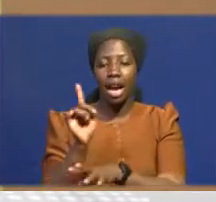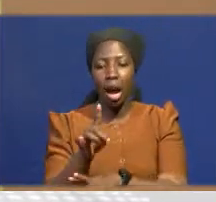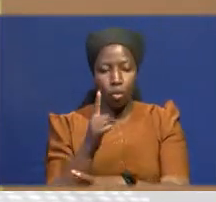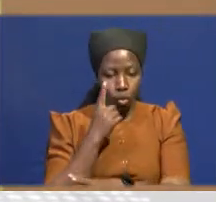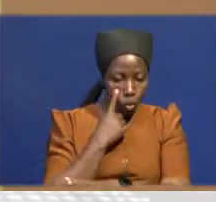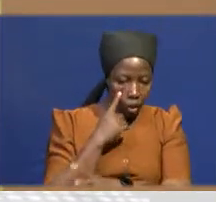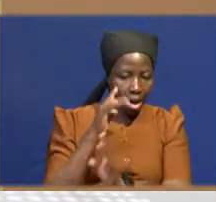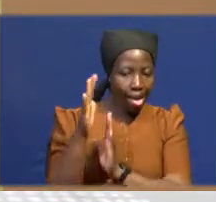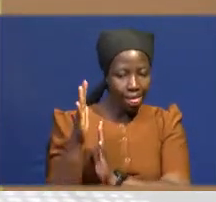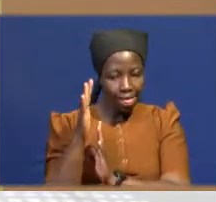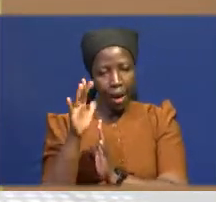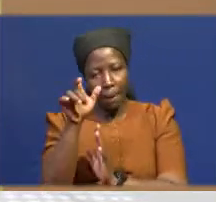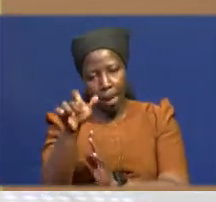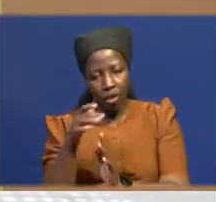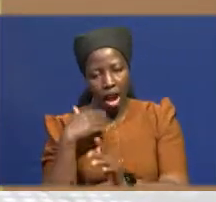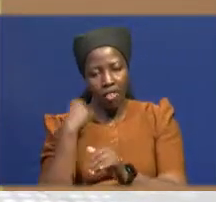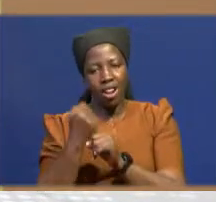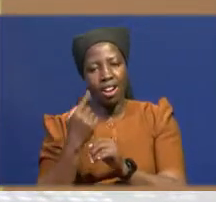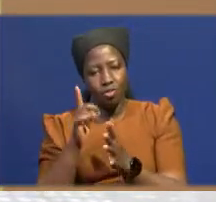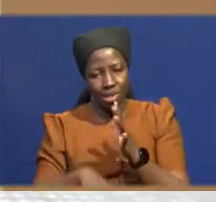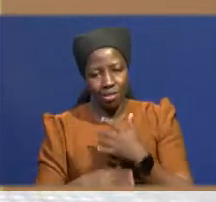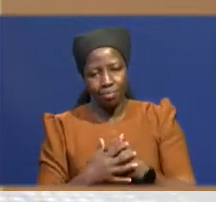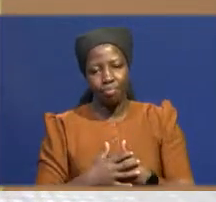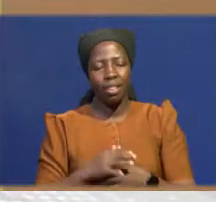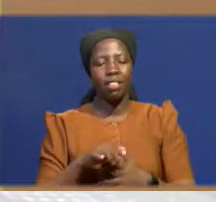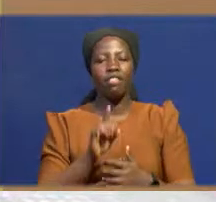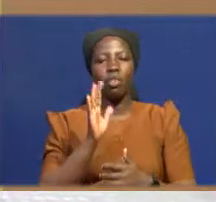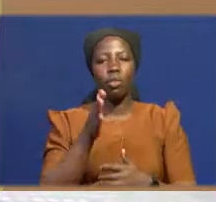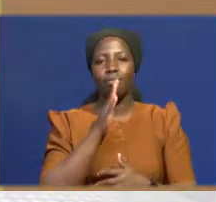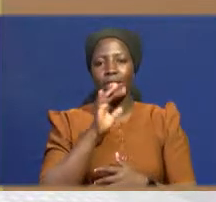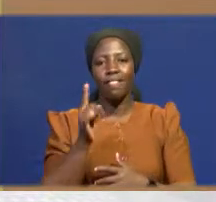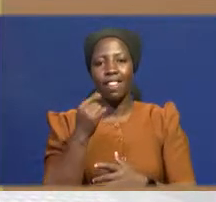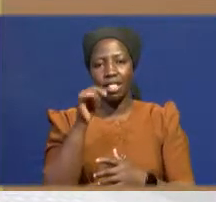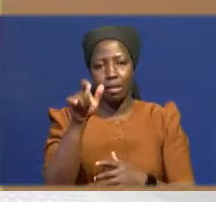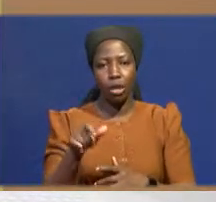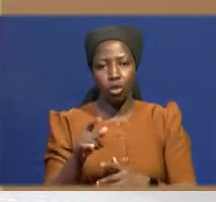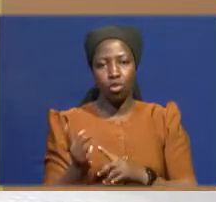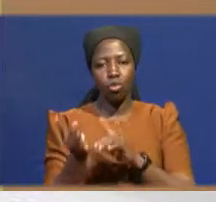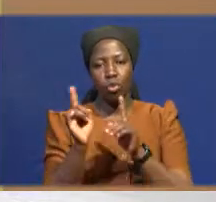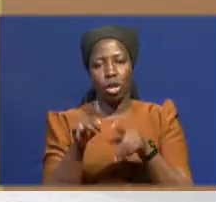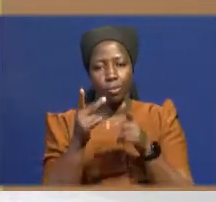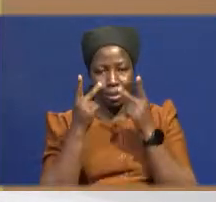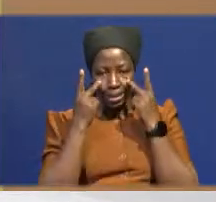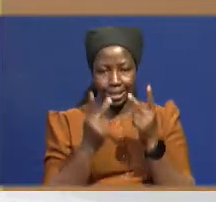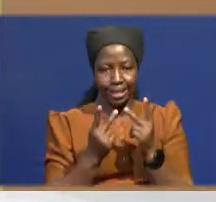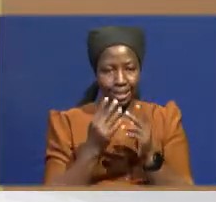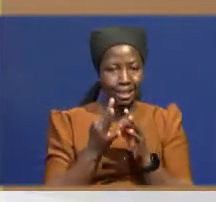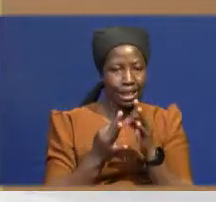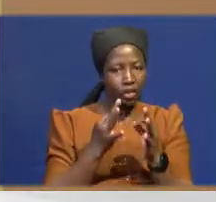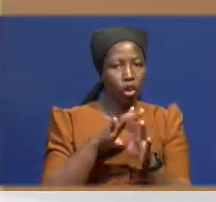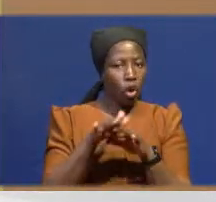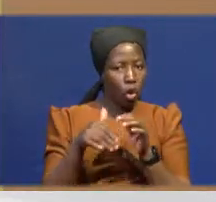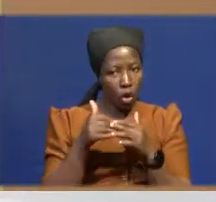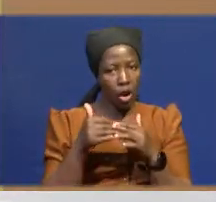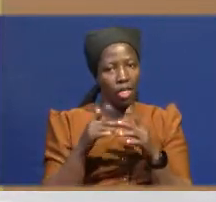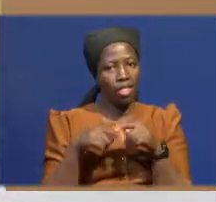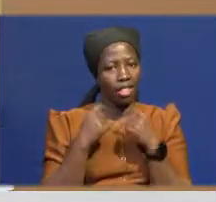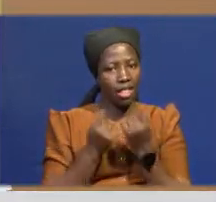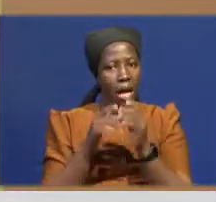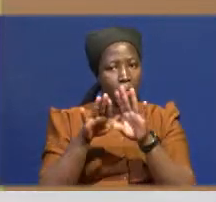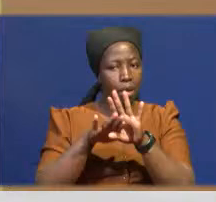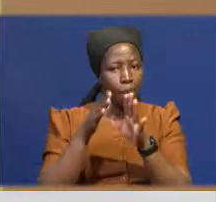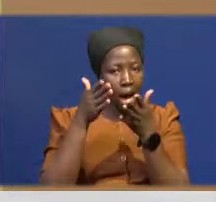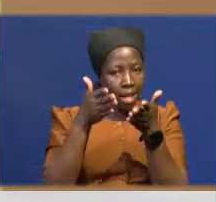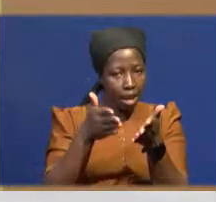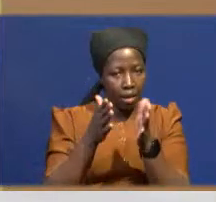Mm. He'll be the first one to go around his shop to see, are all my marshals there? Mm-hmm. Once he finishes, he radios back.